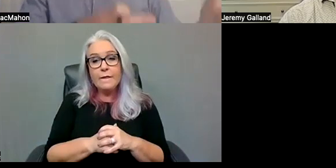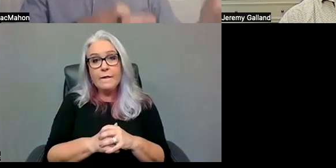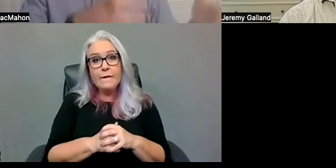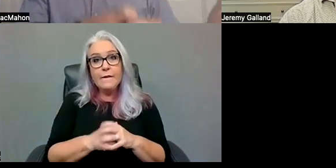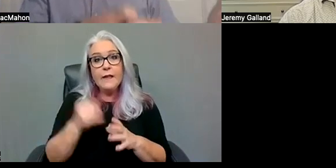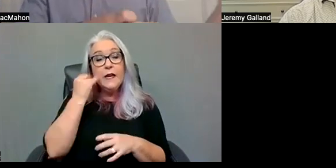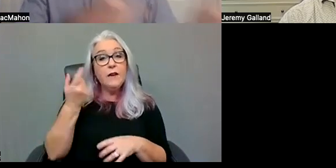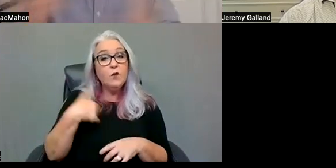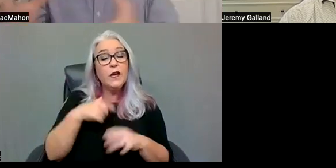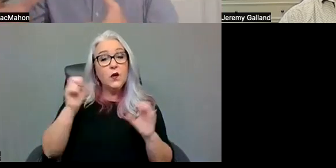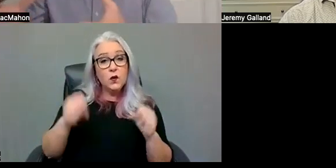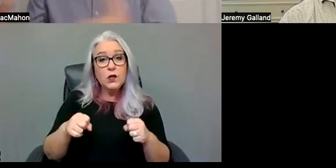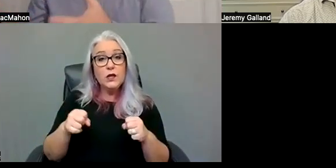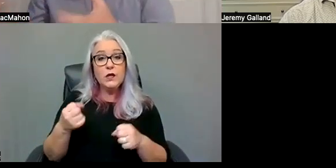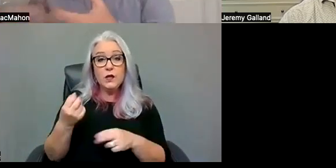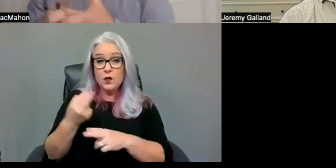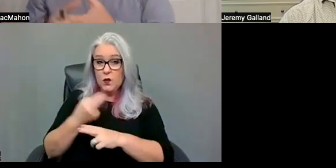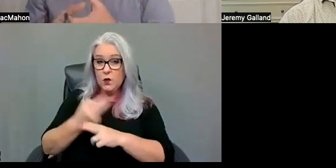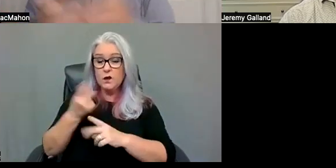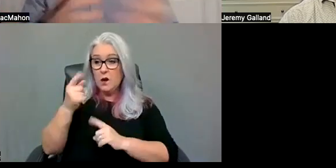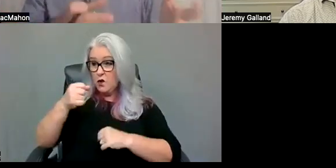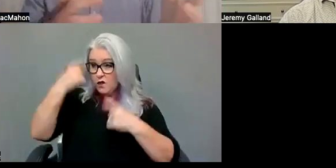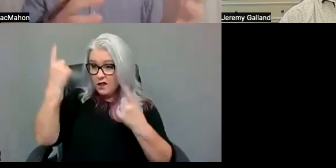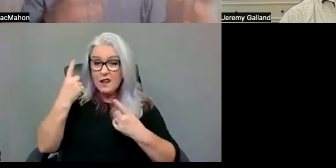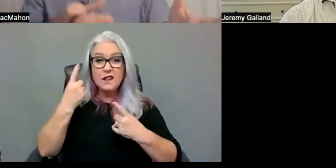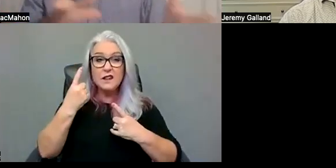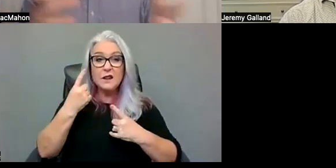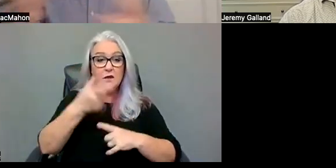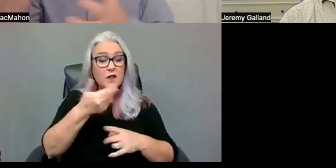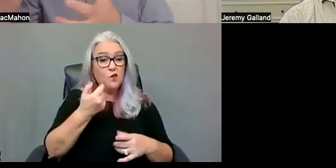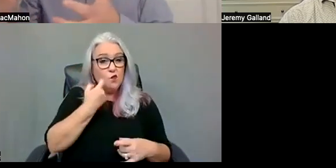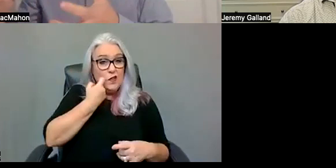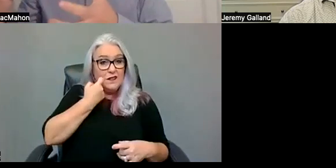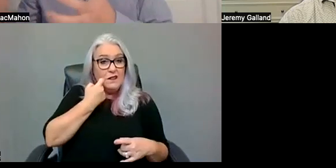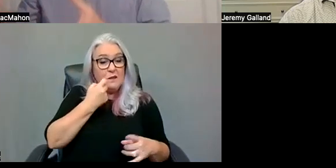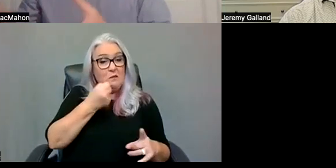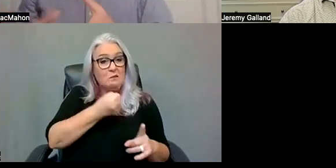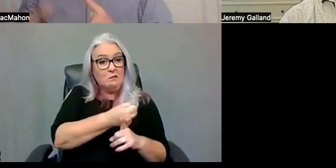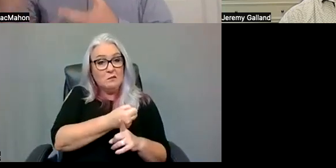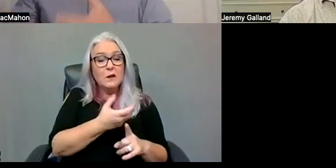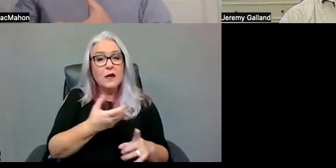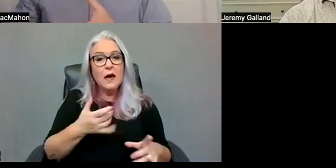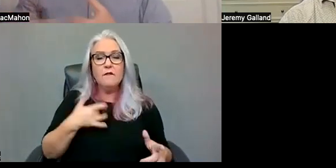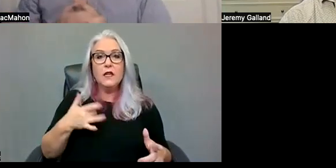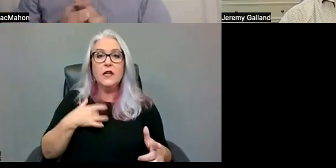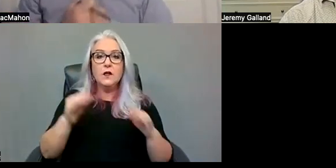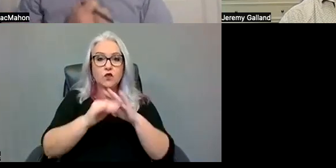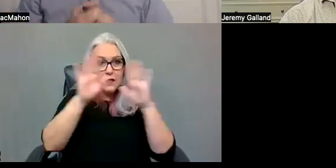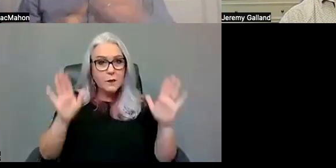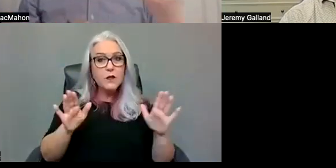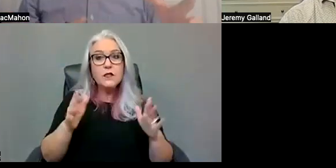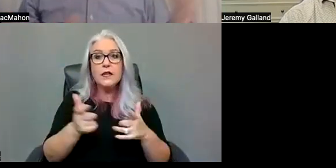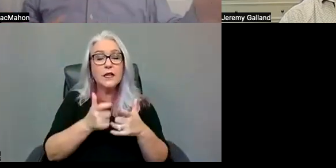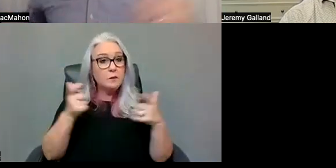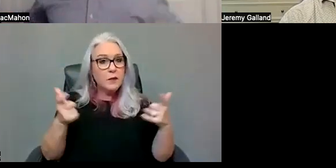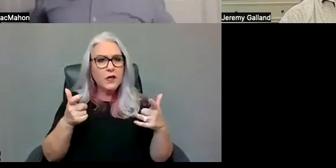school events that have just happened for good, as it were, I would urge transparency and greater dialogue.